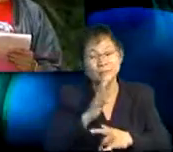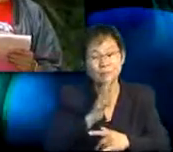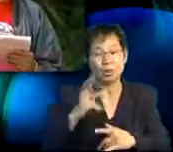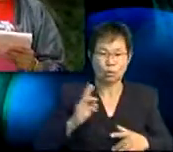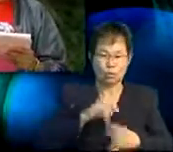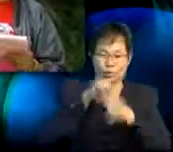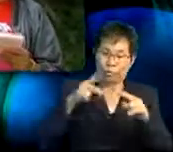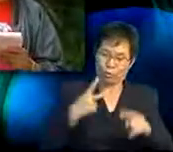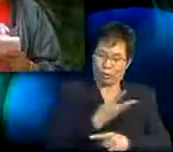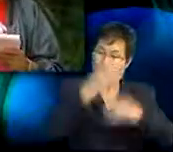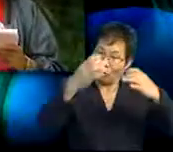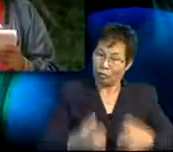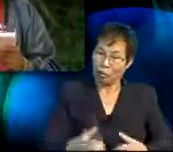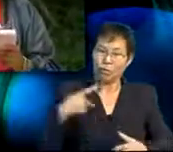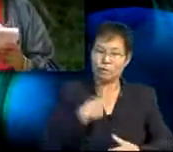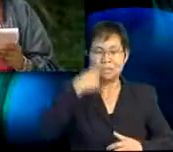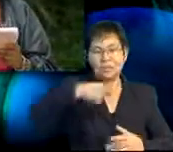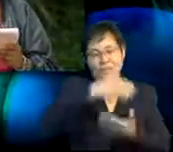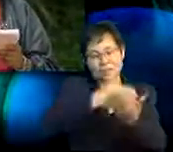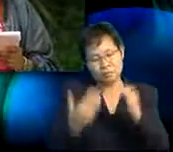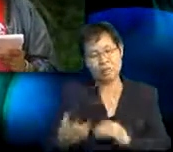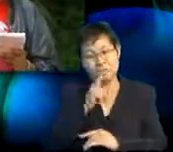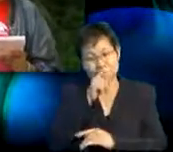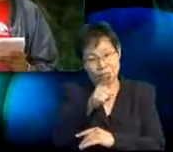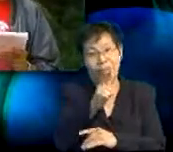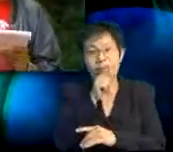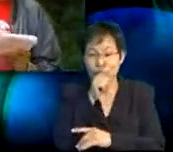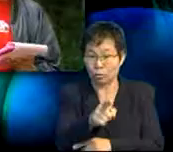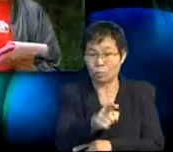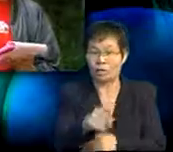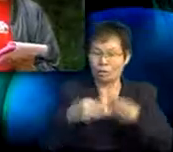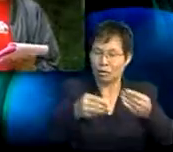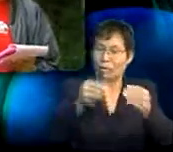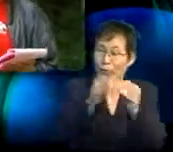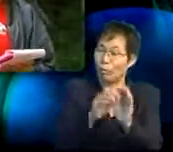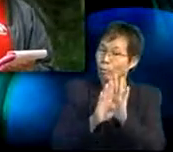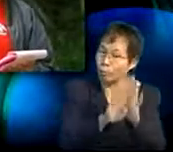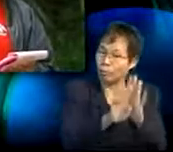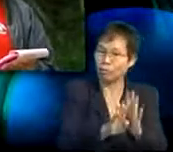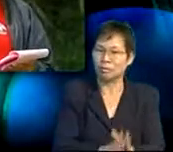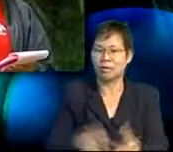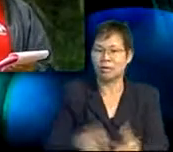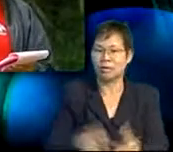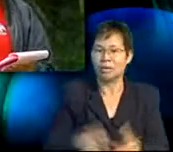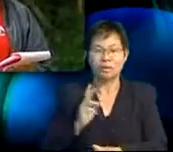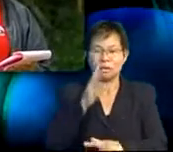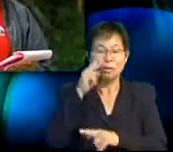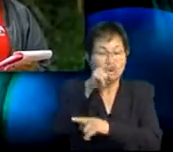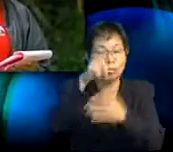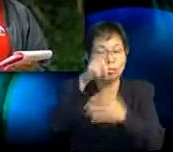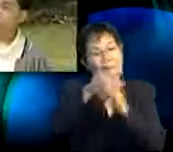confirm something, we say that something is definitely true by providing more proof. Let's look at what Isaac said